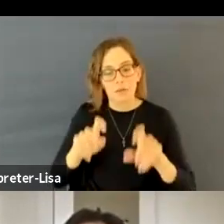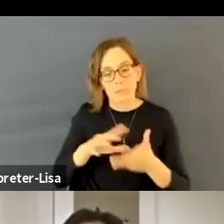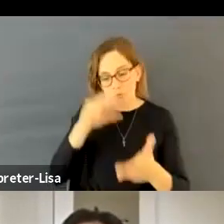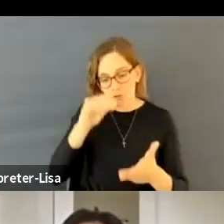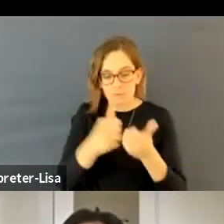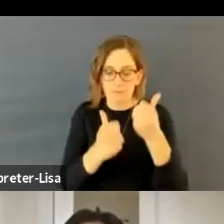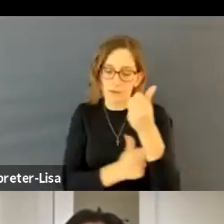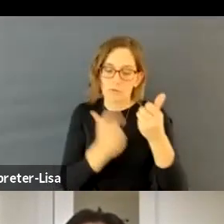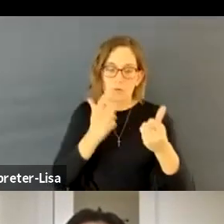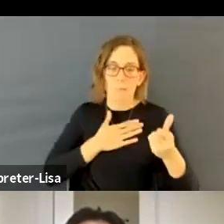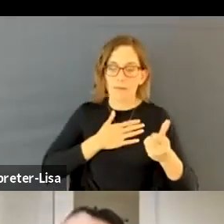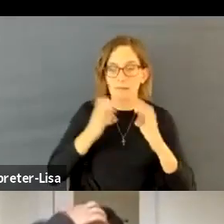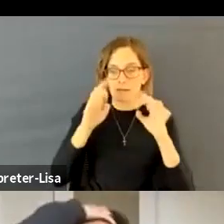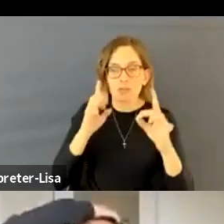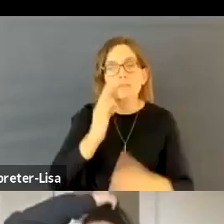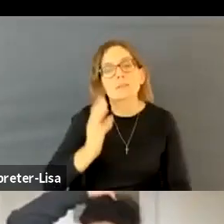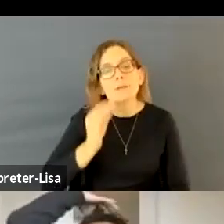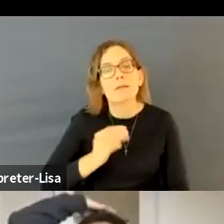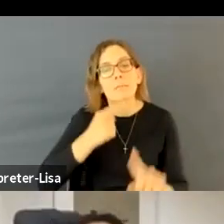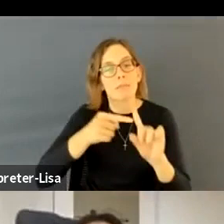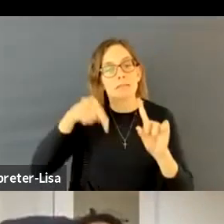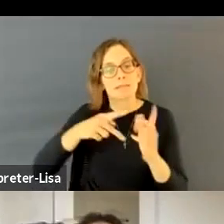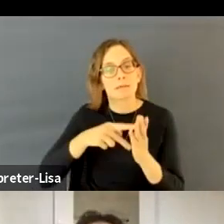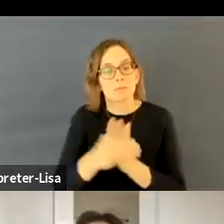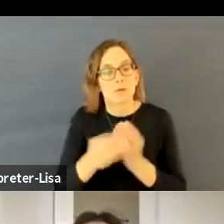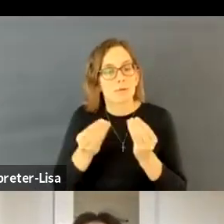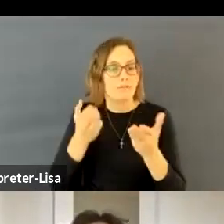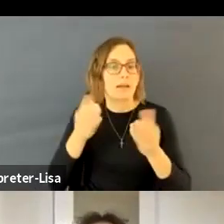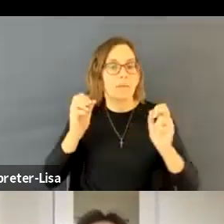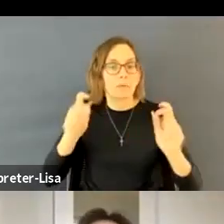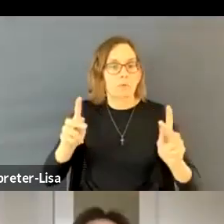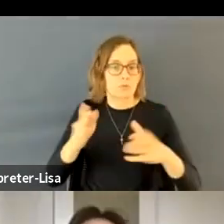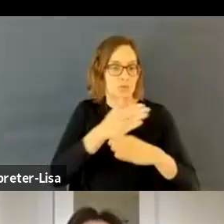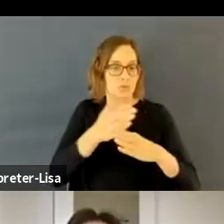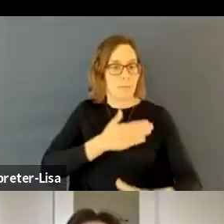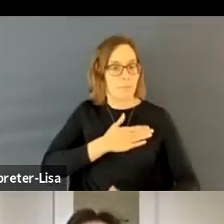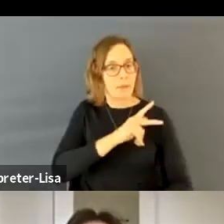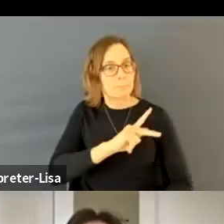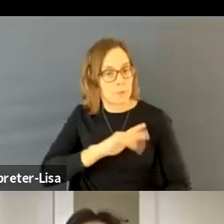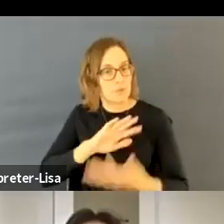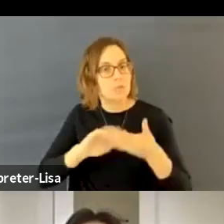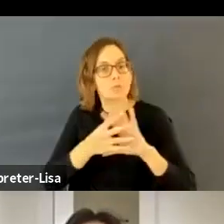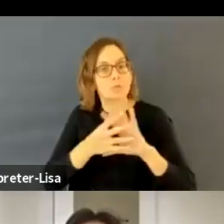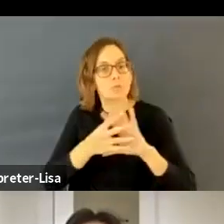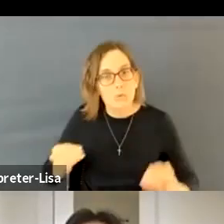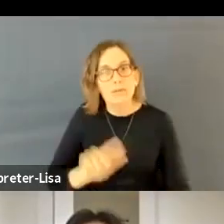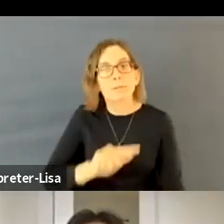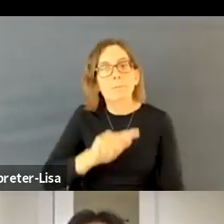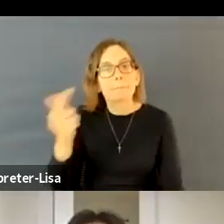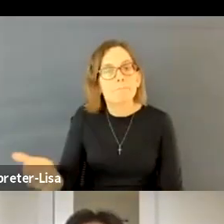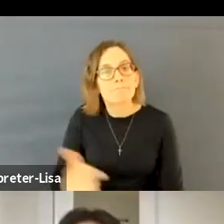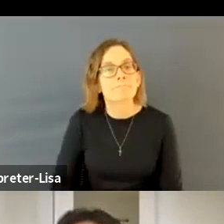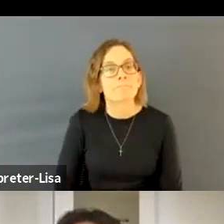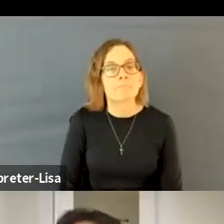education experience, as well as this program provides me the opportunity to share my personal story. I will pass it on to Haifa.